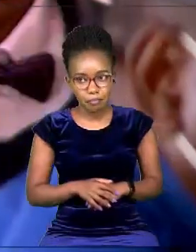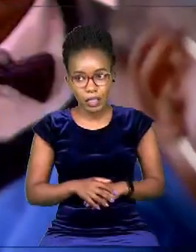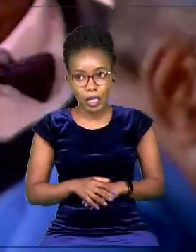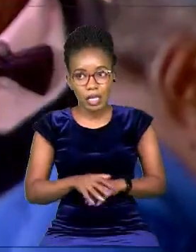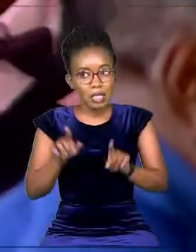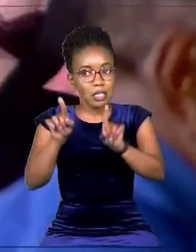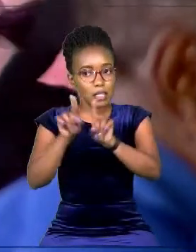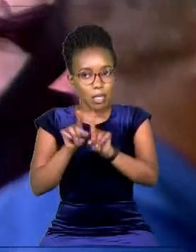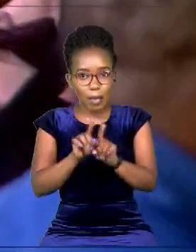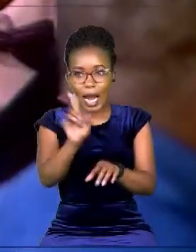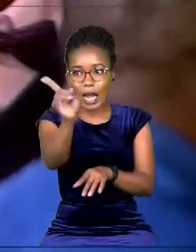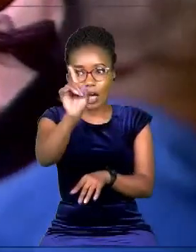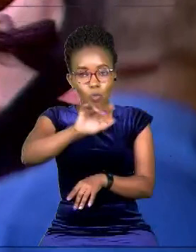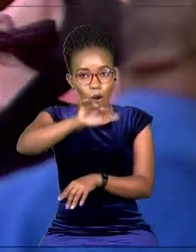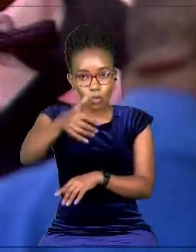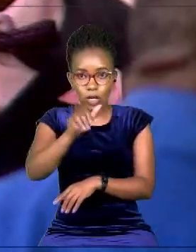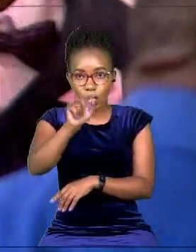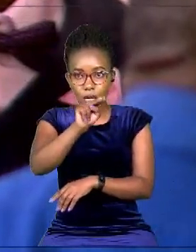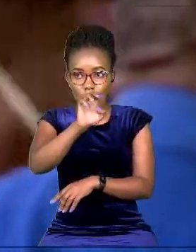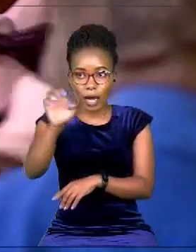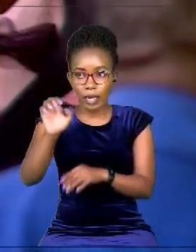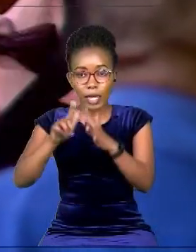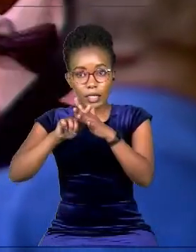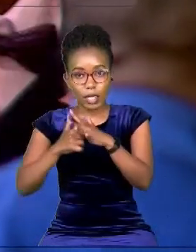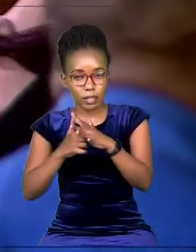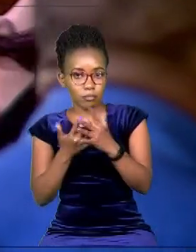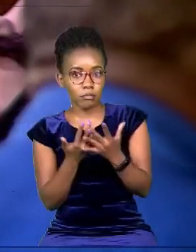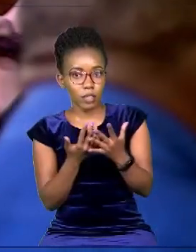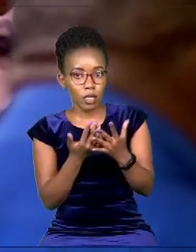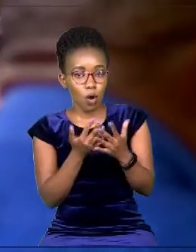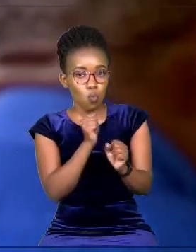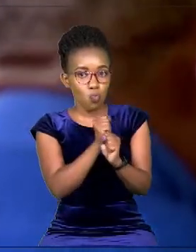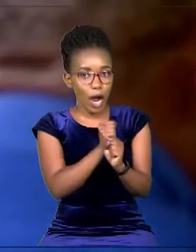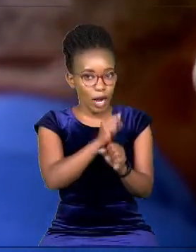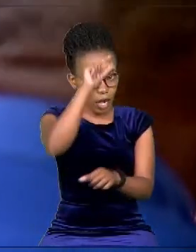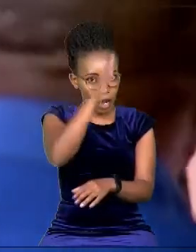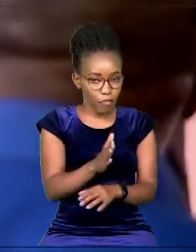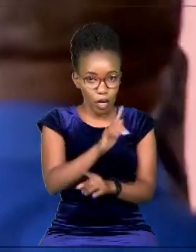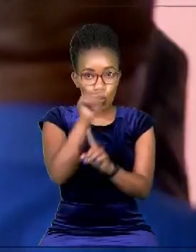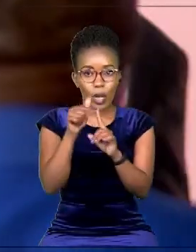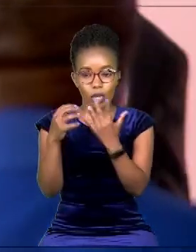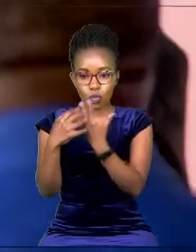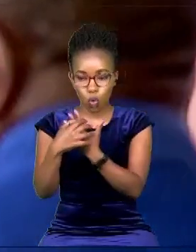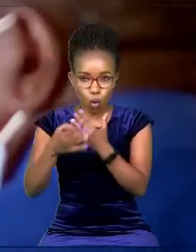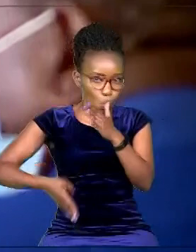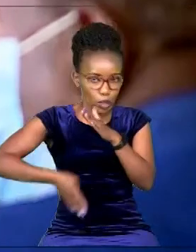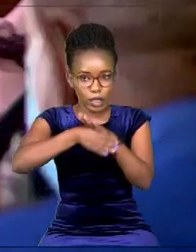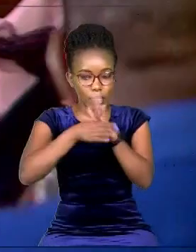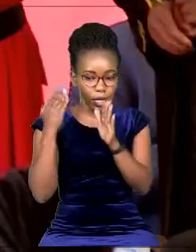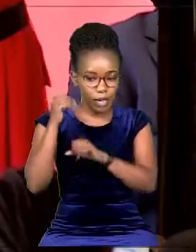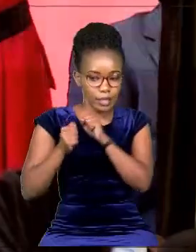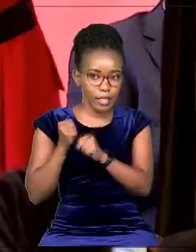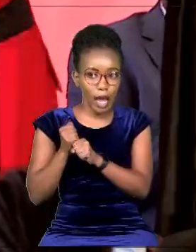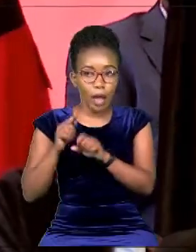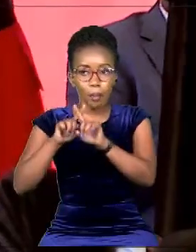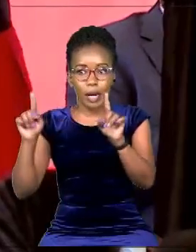in Nairobi County, and Kananu took over after Michael Sonko was impeached late last year. The constitution, however, does